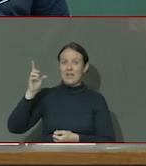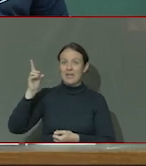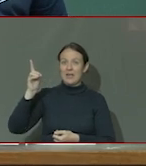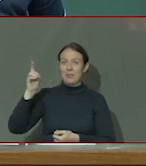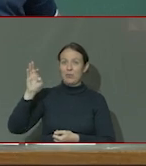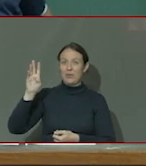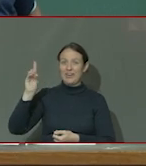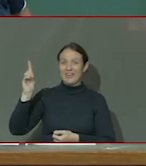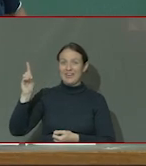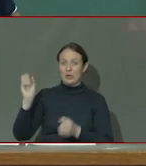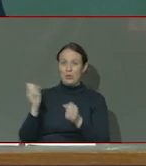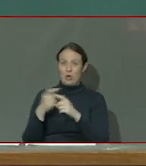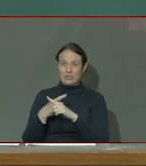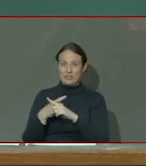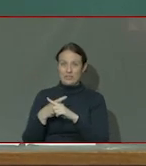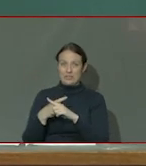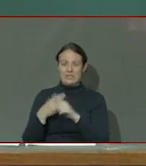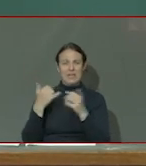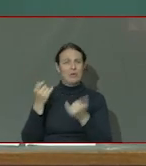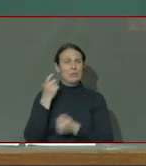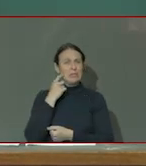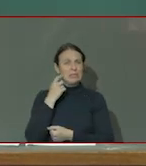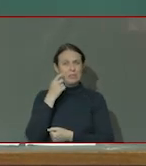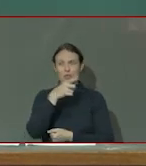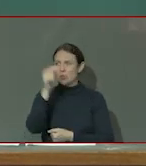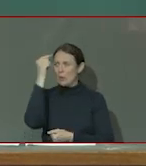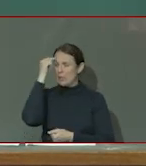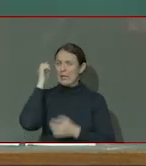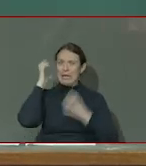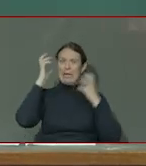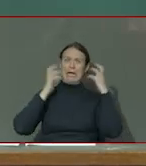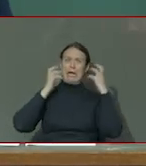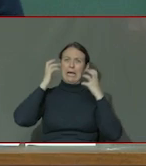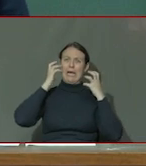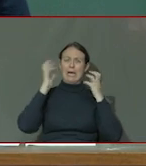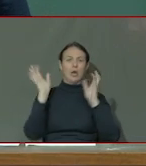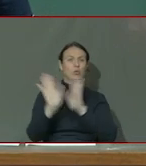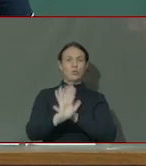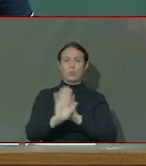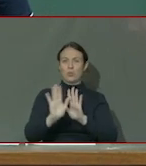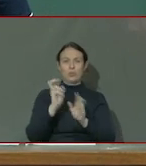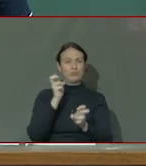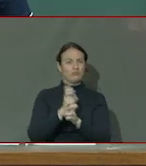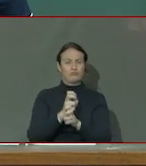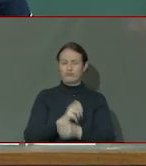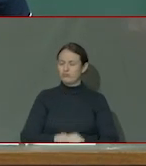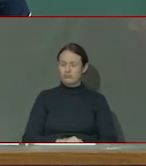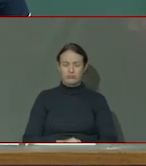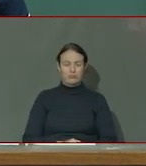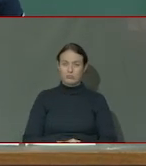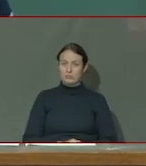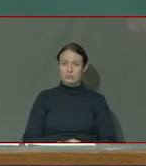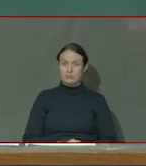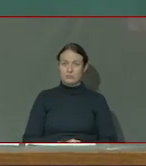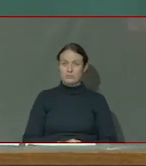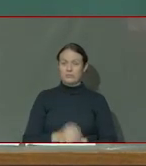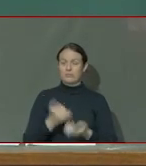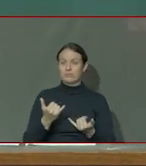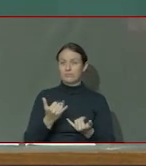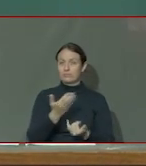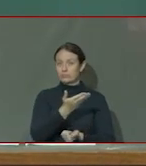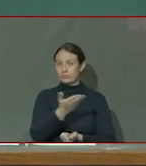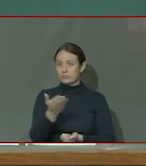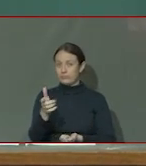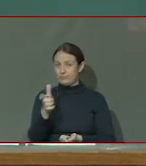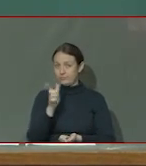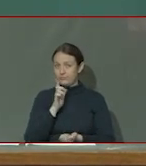it's very easy. Don't let anybody tell you it's difficult. Now, can somebody please remind